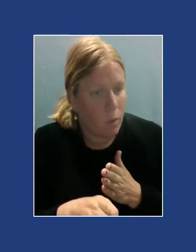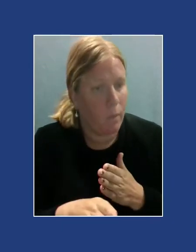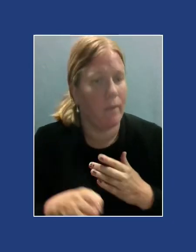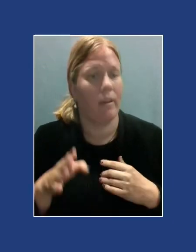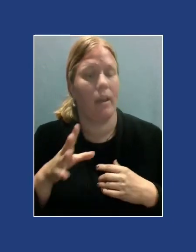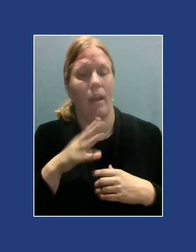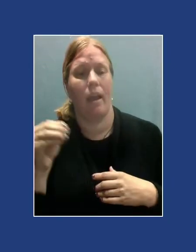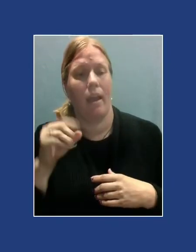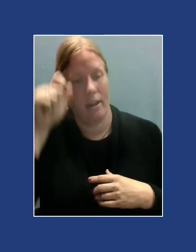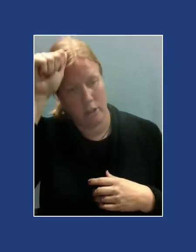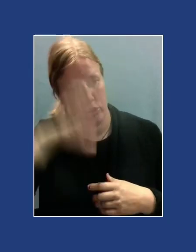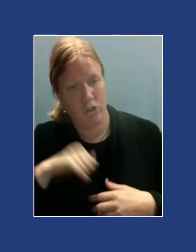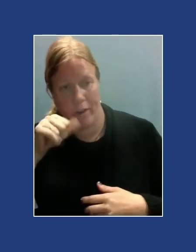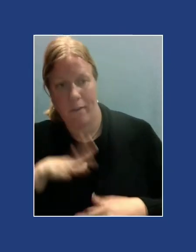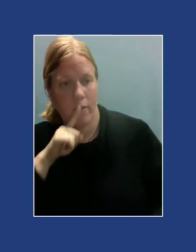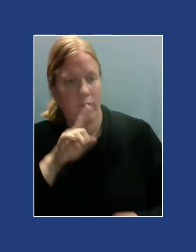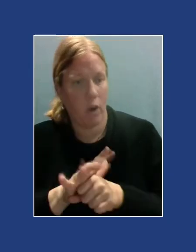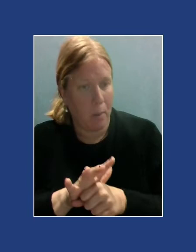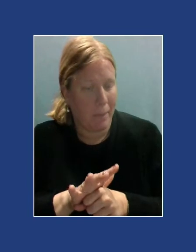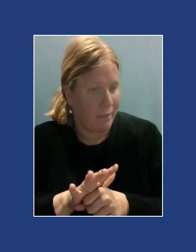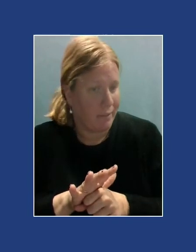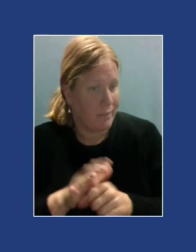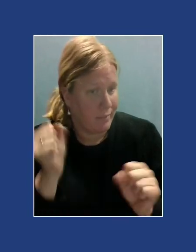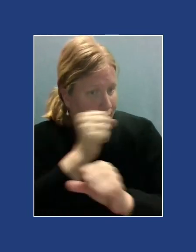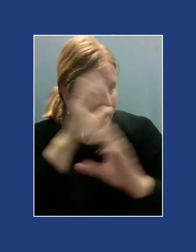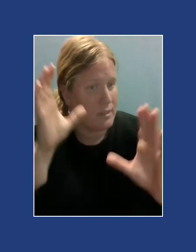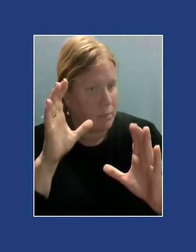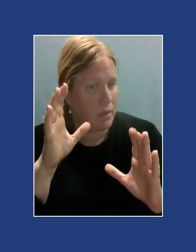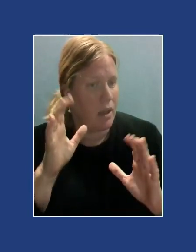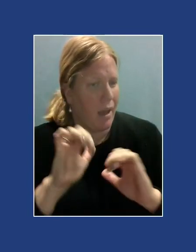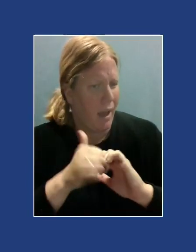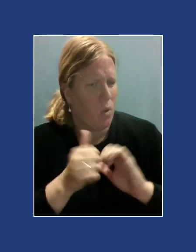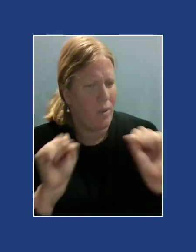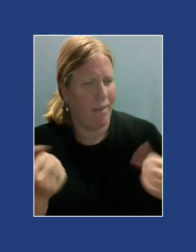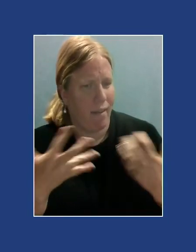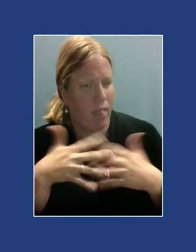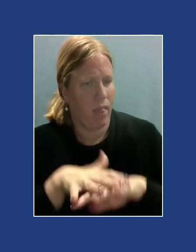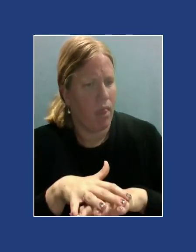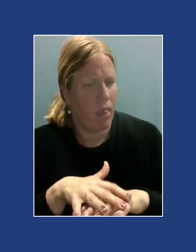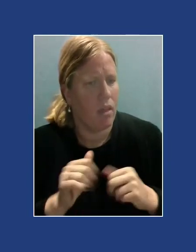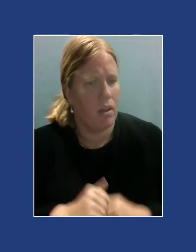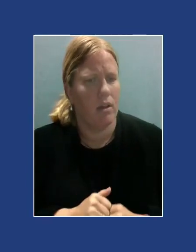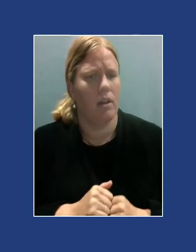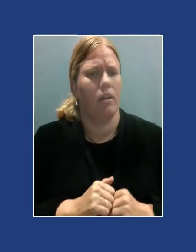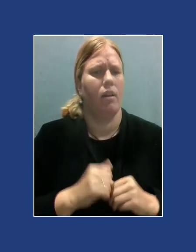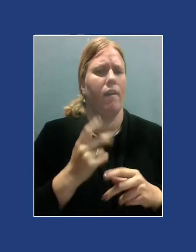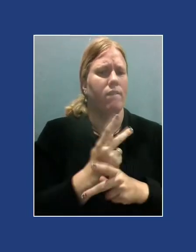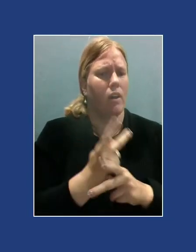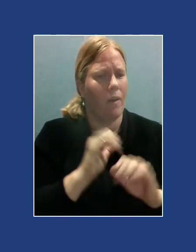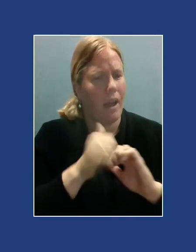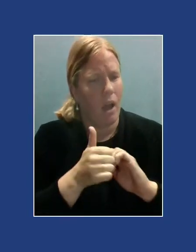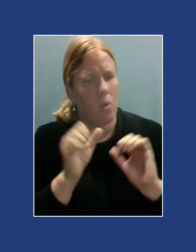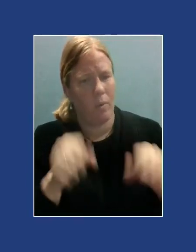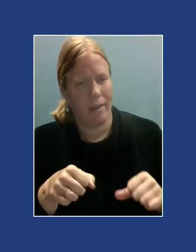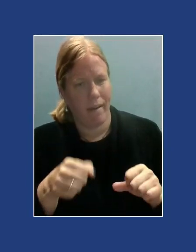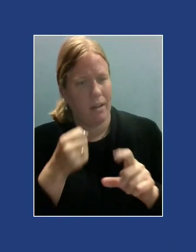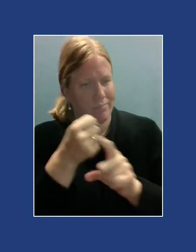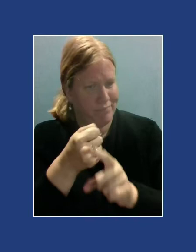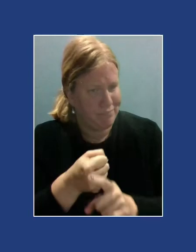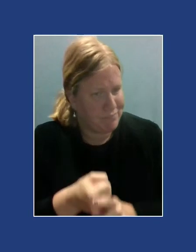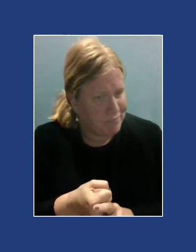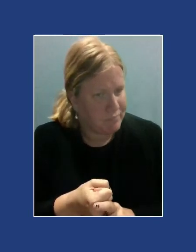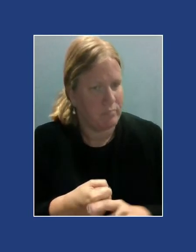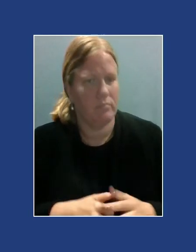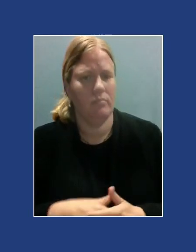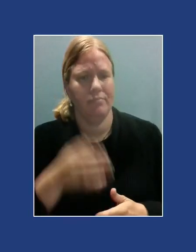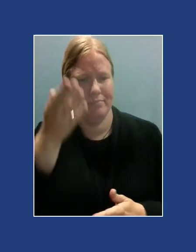lens as we provide care. Here are some basic principles of how we can do this: normalizing the adverse impact of gender minority stress, facilitating emotional